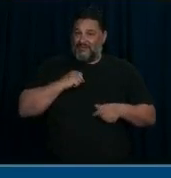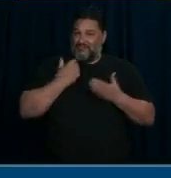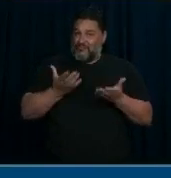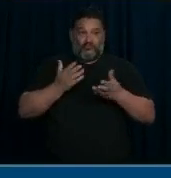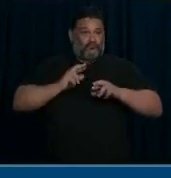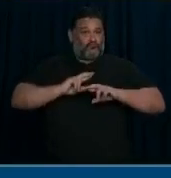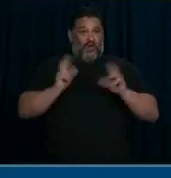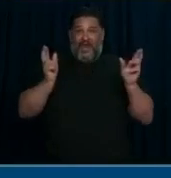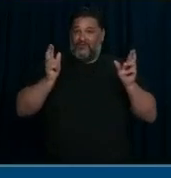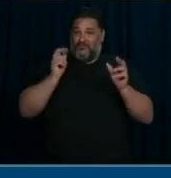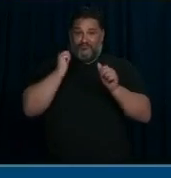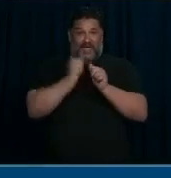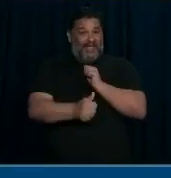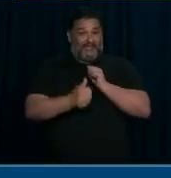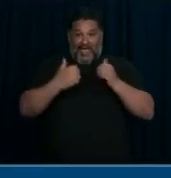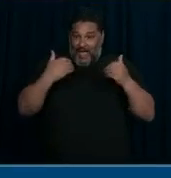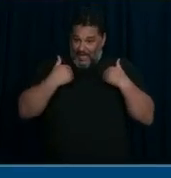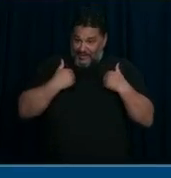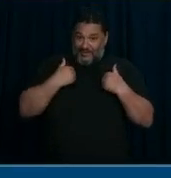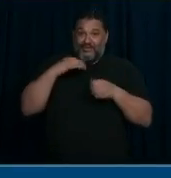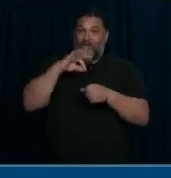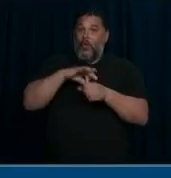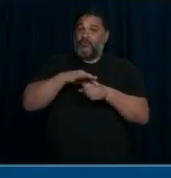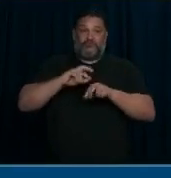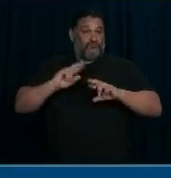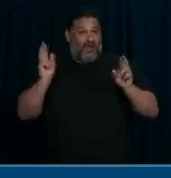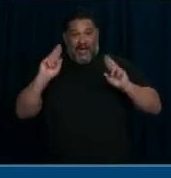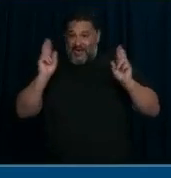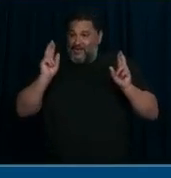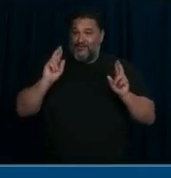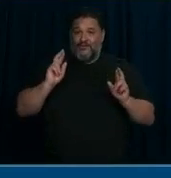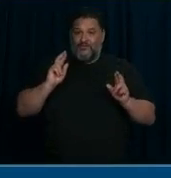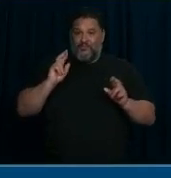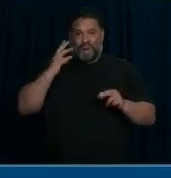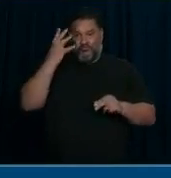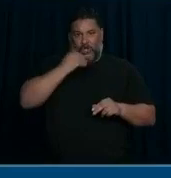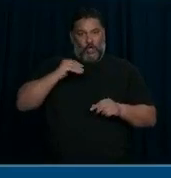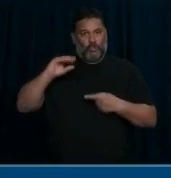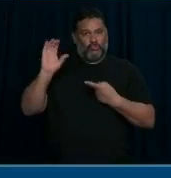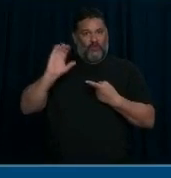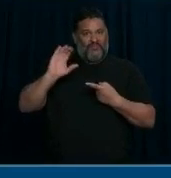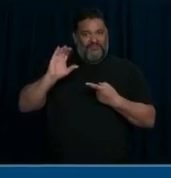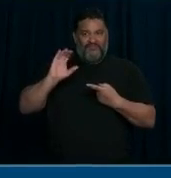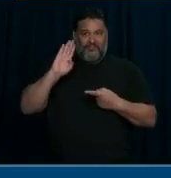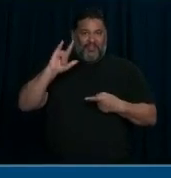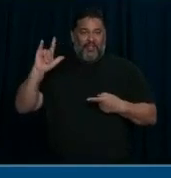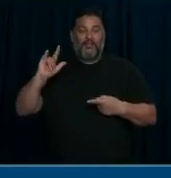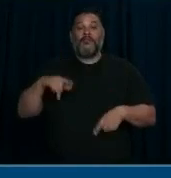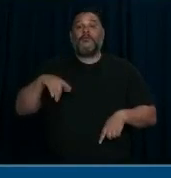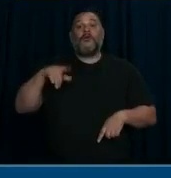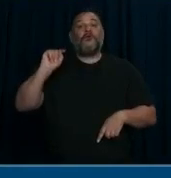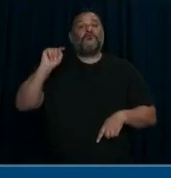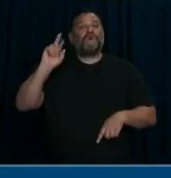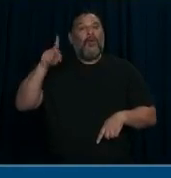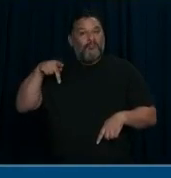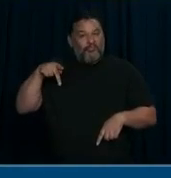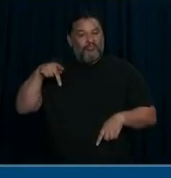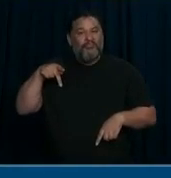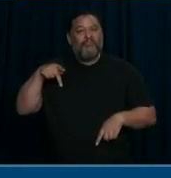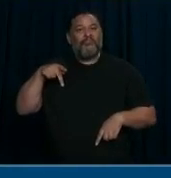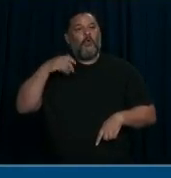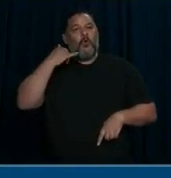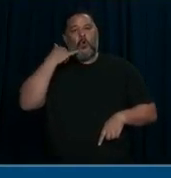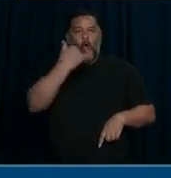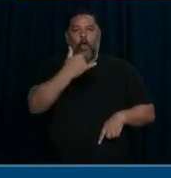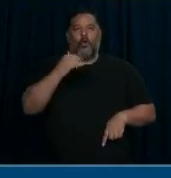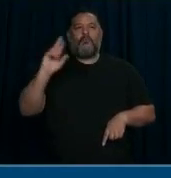ready to go, and they had the votes for it. It was a pretty conservative bill. And Donald Trump called